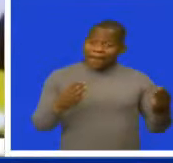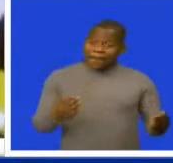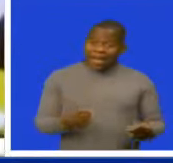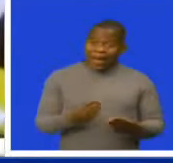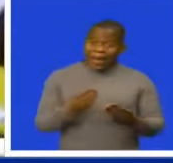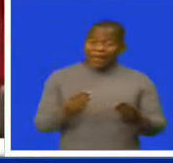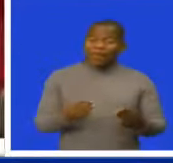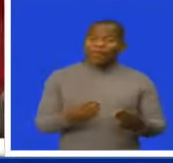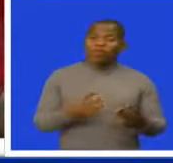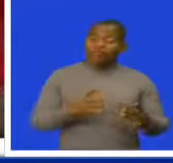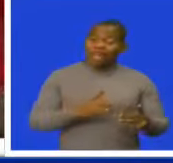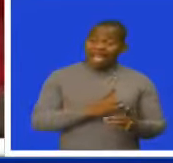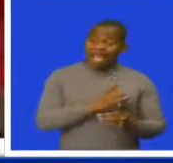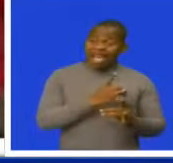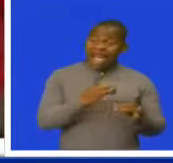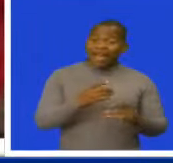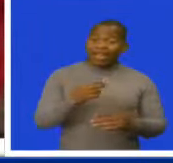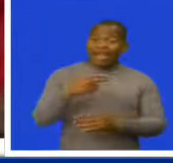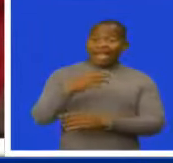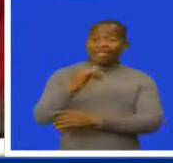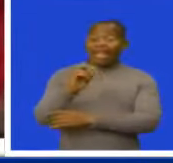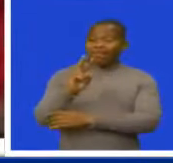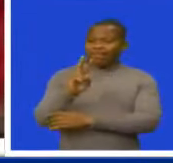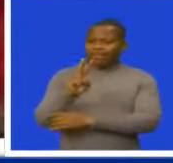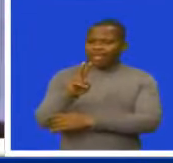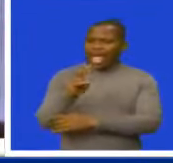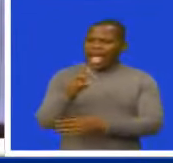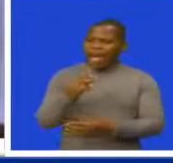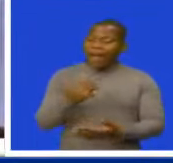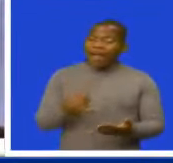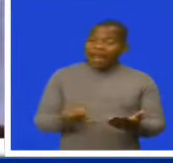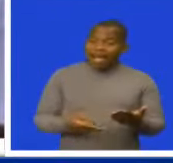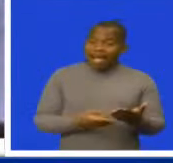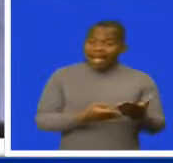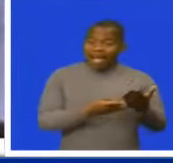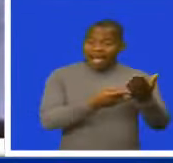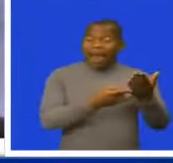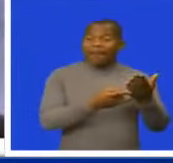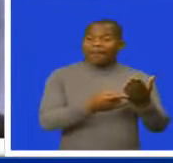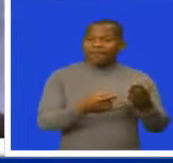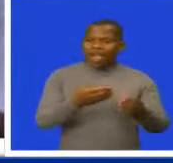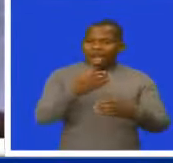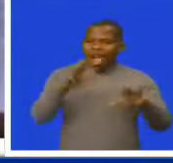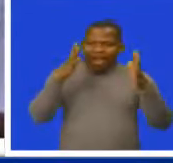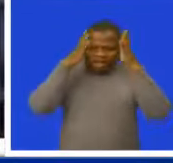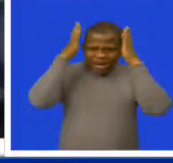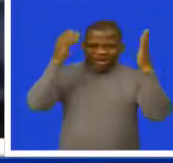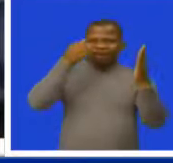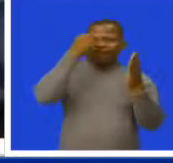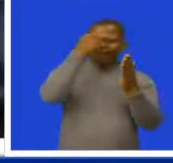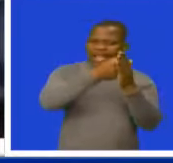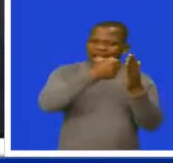HIV kutawudlala-ke inzima lebandi ekutheni livela kangwane lincobe ligciwane HIV ngeminyaka